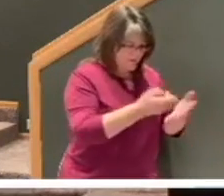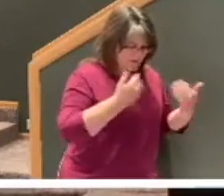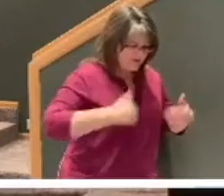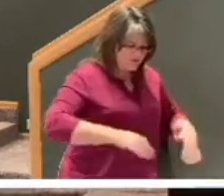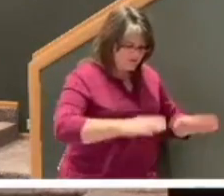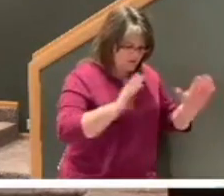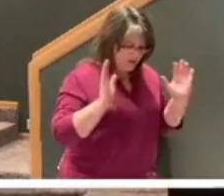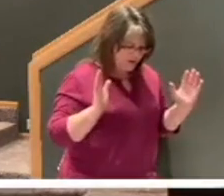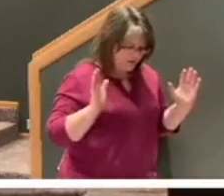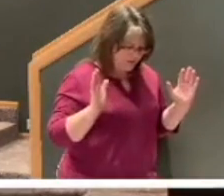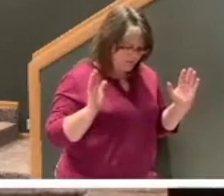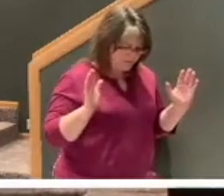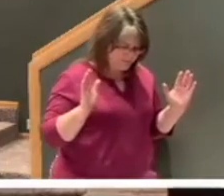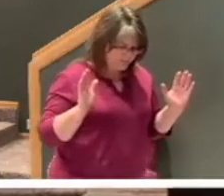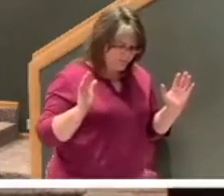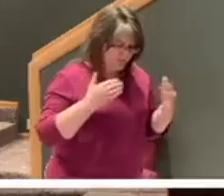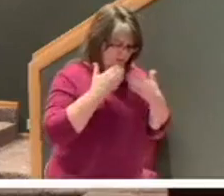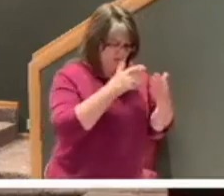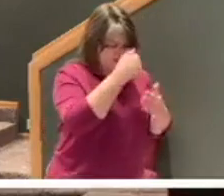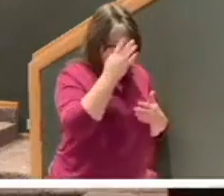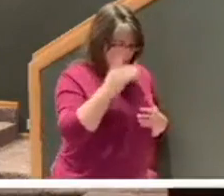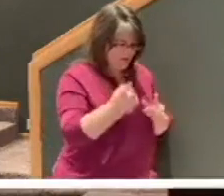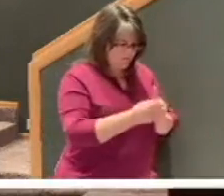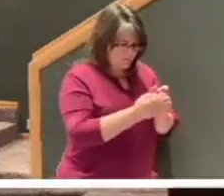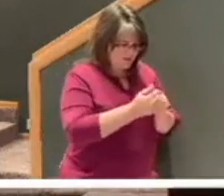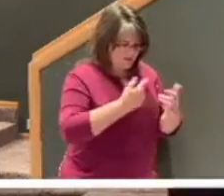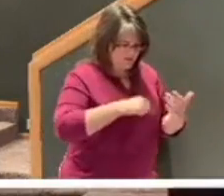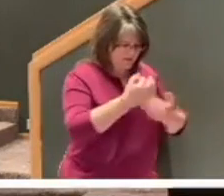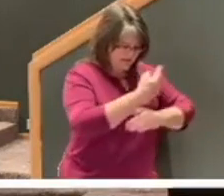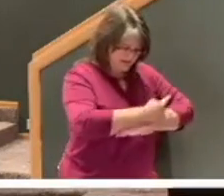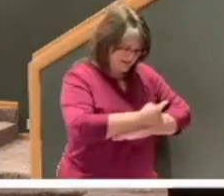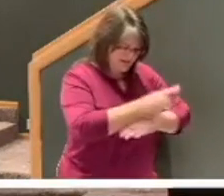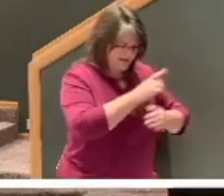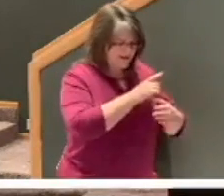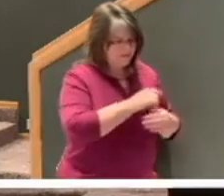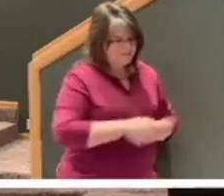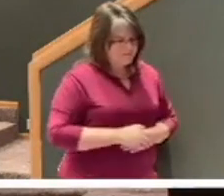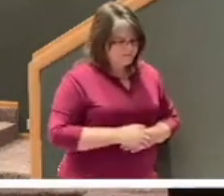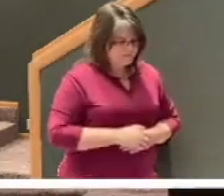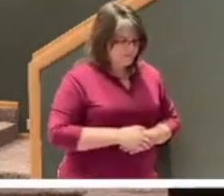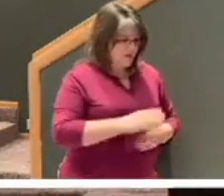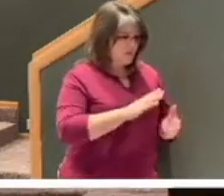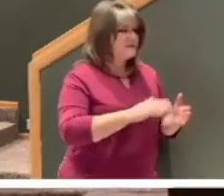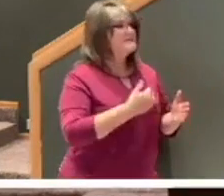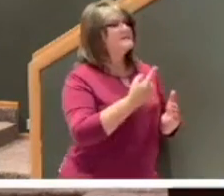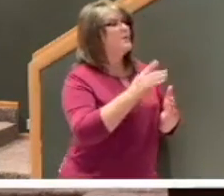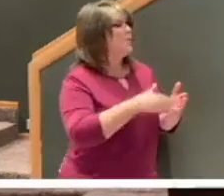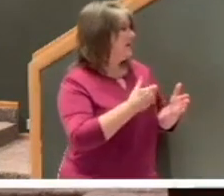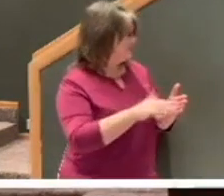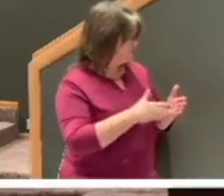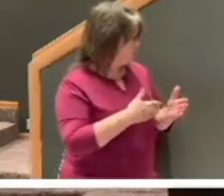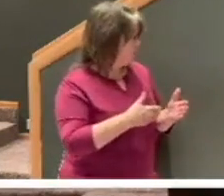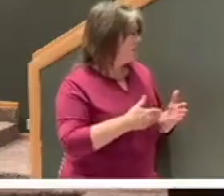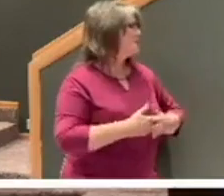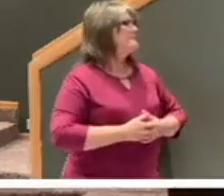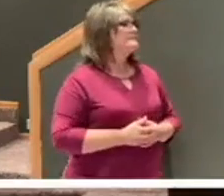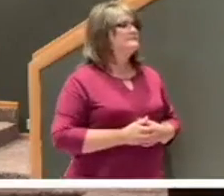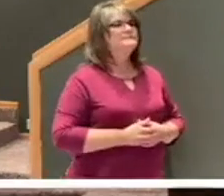surrender? We thank you, God, for meeting with us today. We're going to sing this one song.